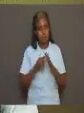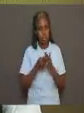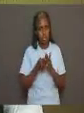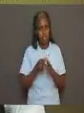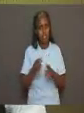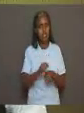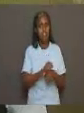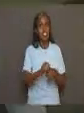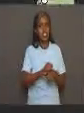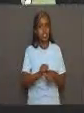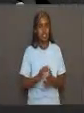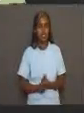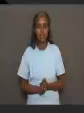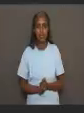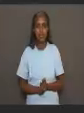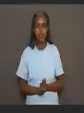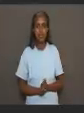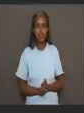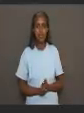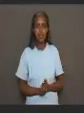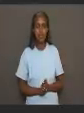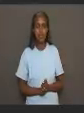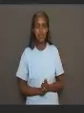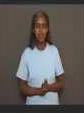the exercise.